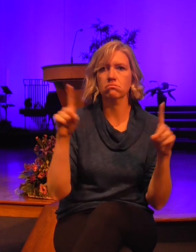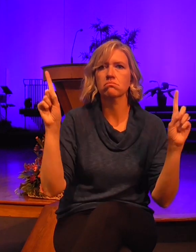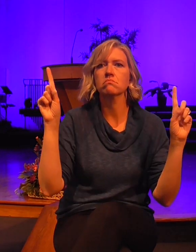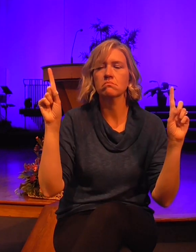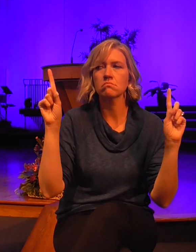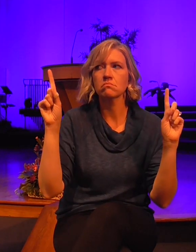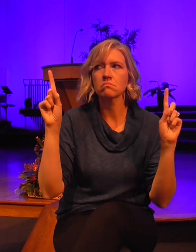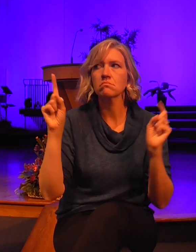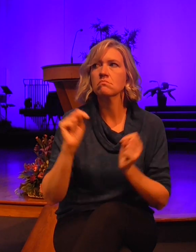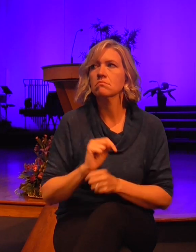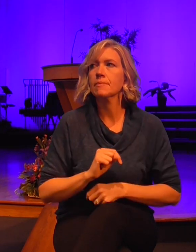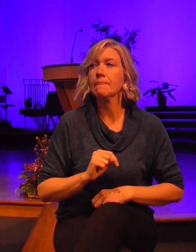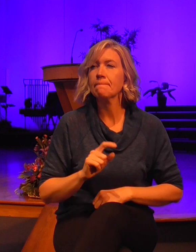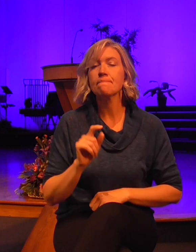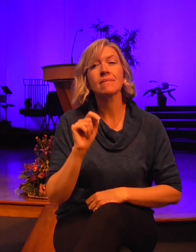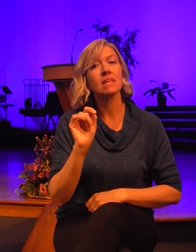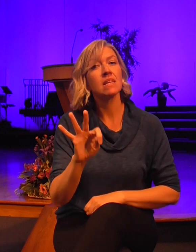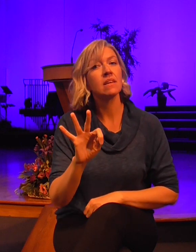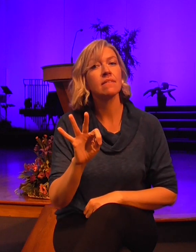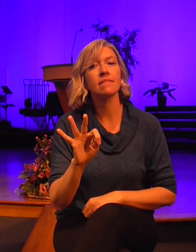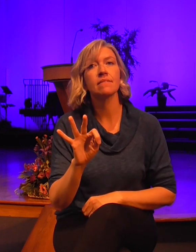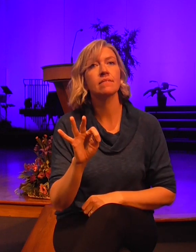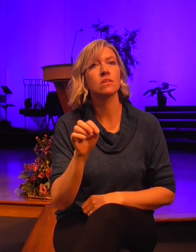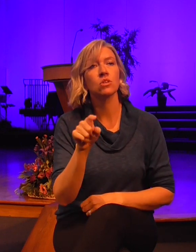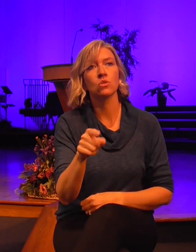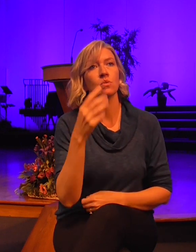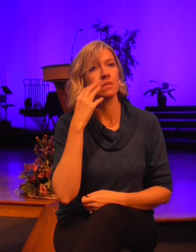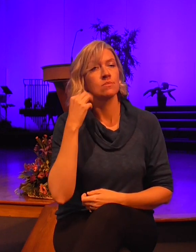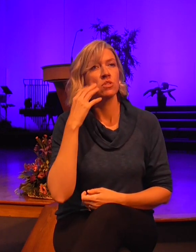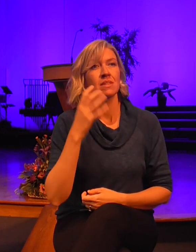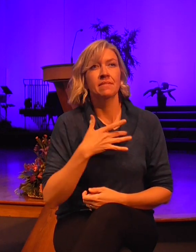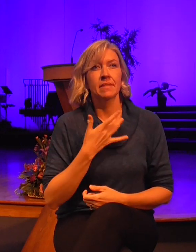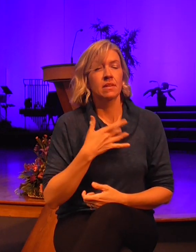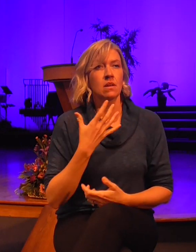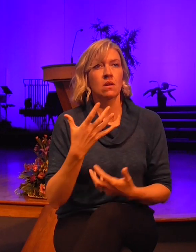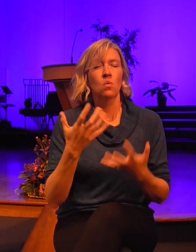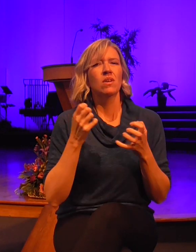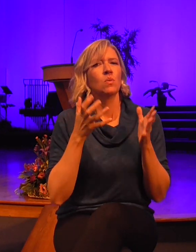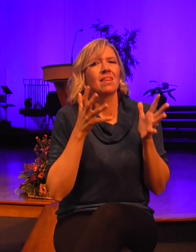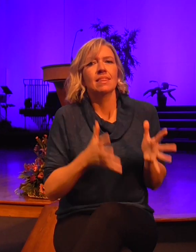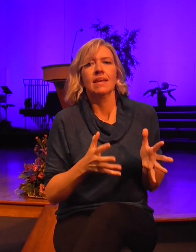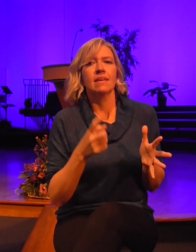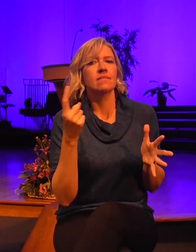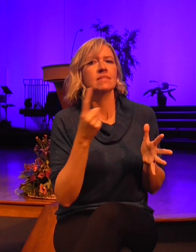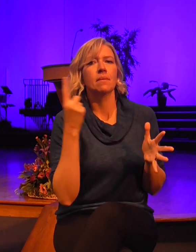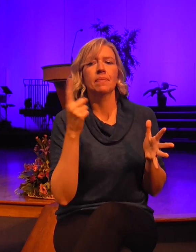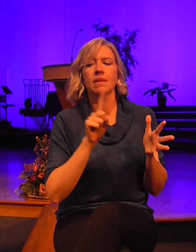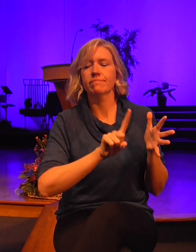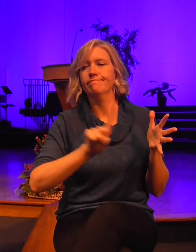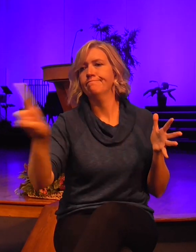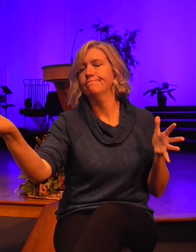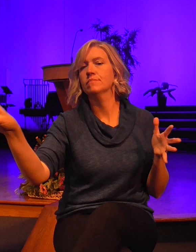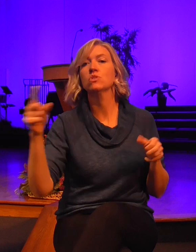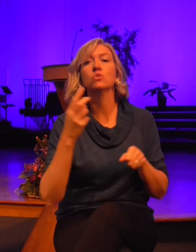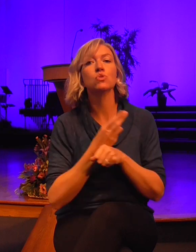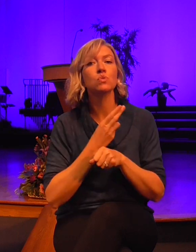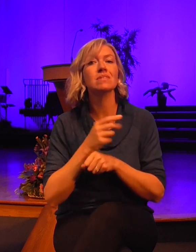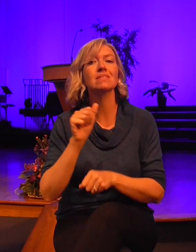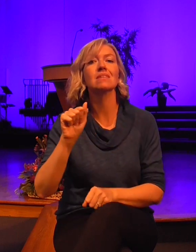If you're ever wanting to leave something behind, use the affirmative no and not the negating